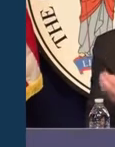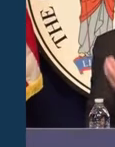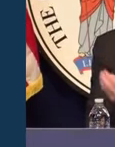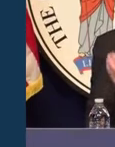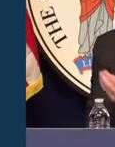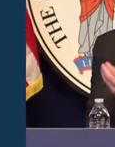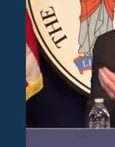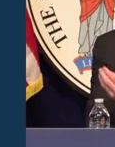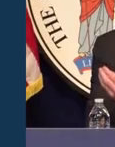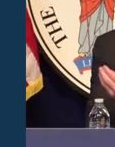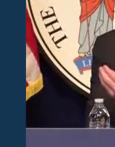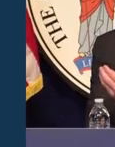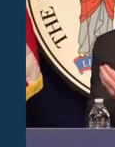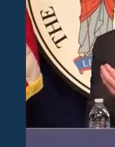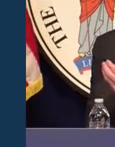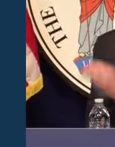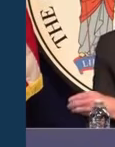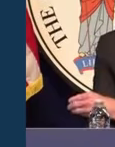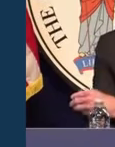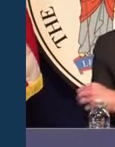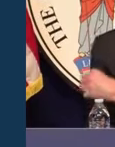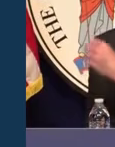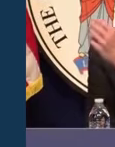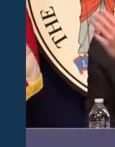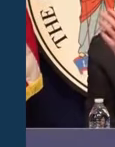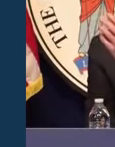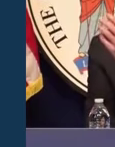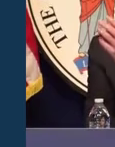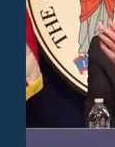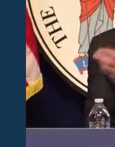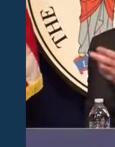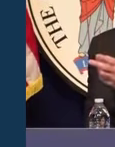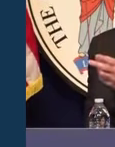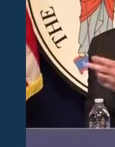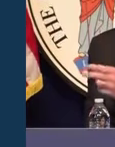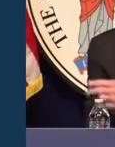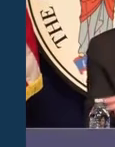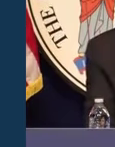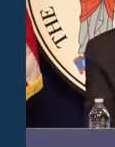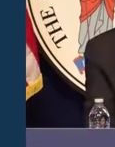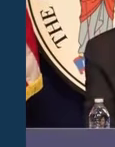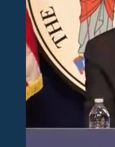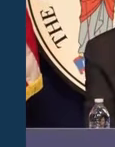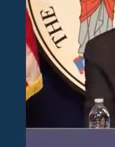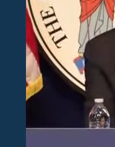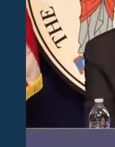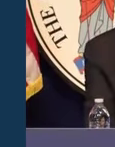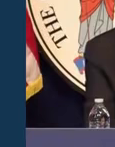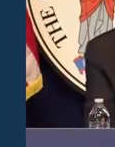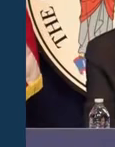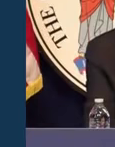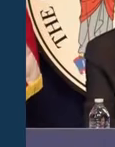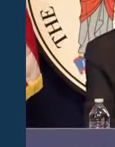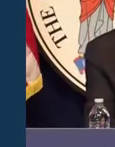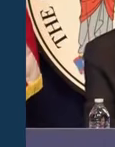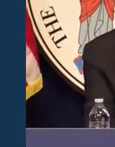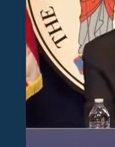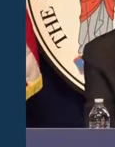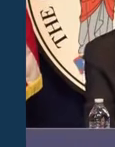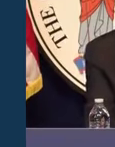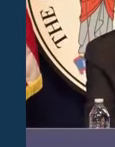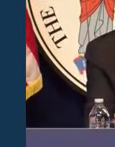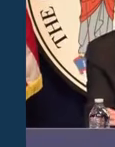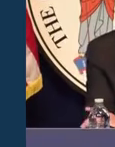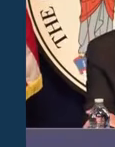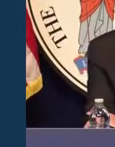big lump sum payment. It's got to be, in that case, hopefully tacked onto the edge of your the end of your mortgage, in the insurance case,